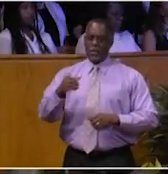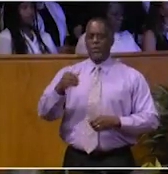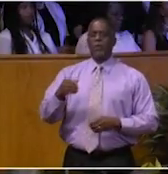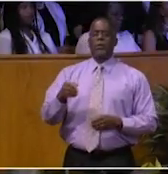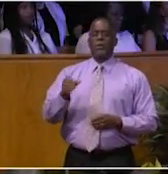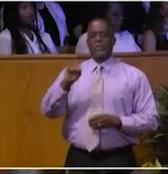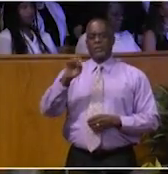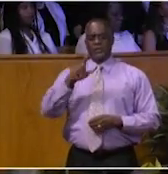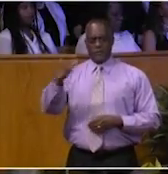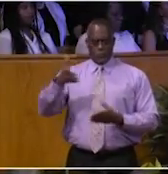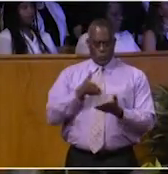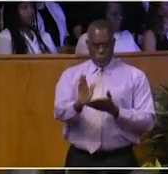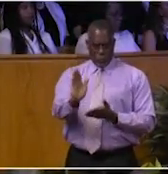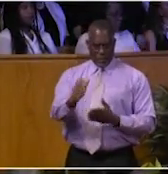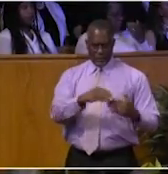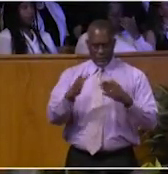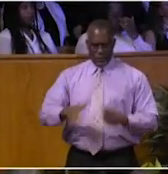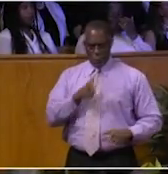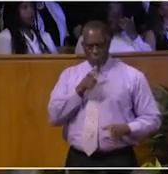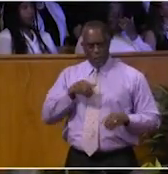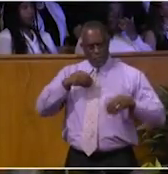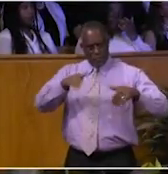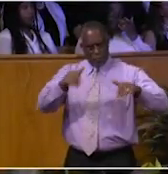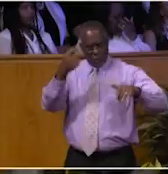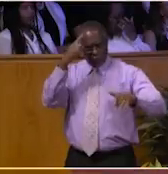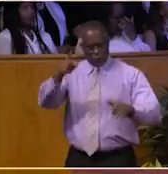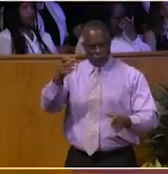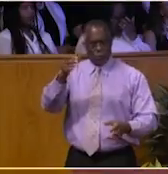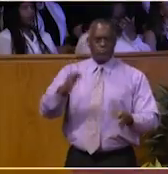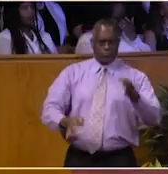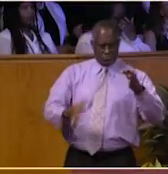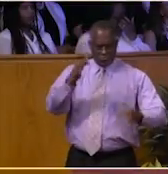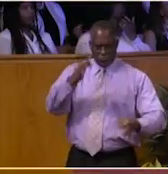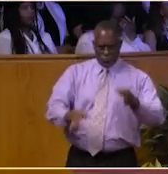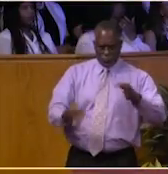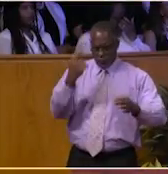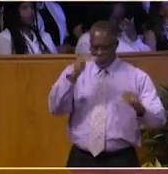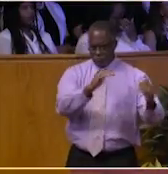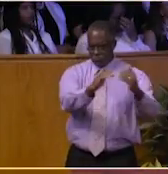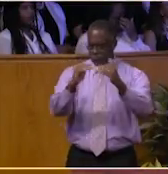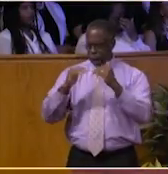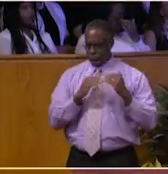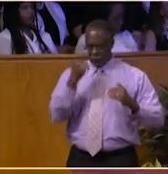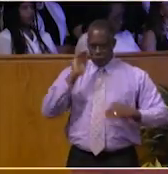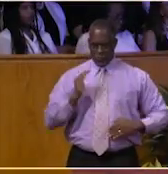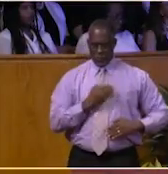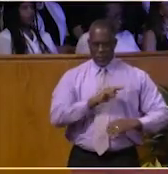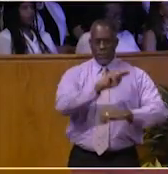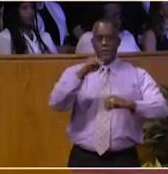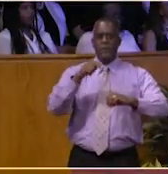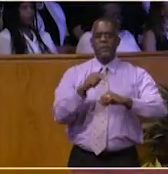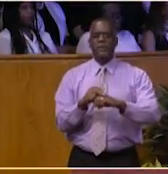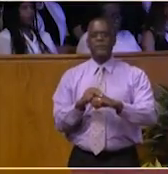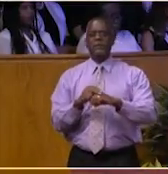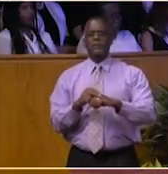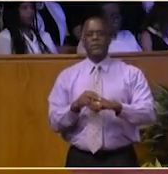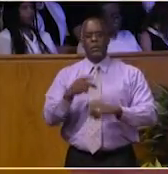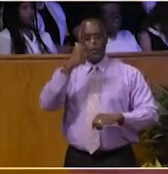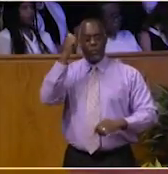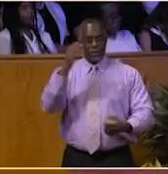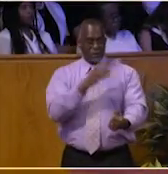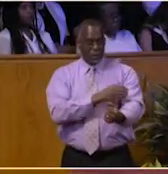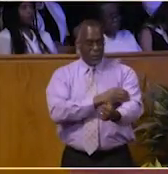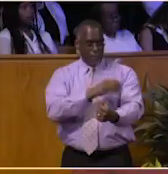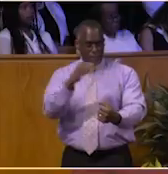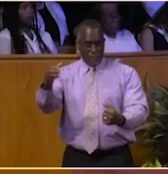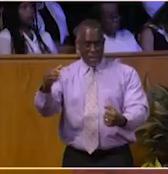justice, who marched and protested for equity in this nation, because the power and depth of